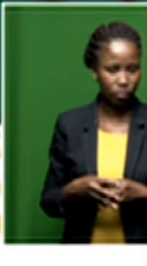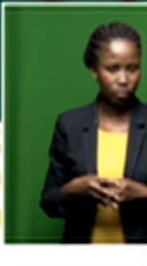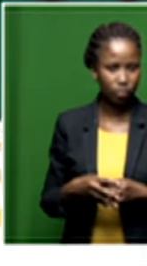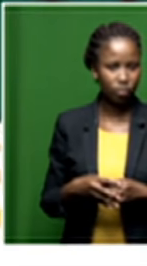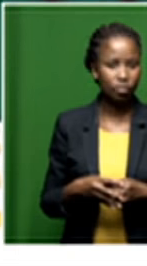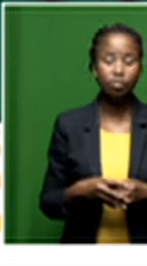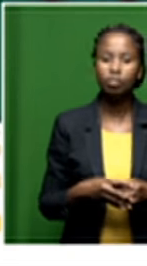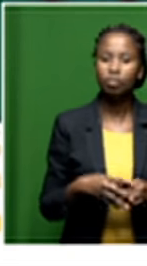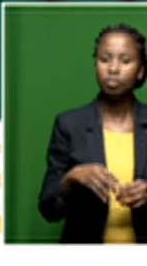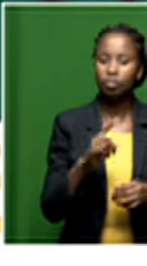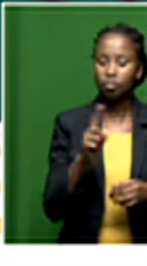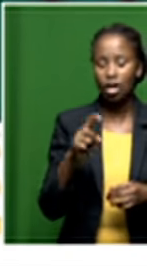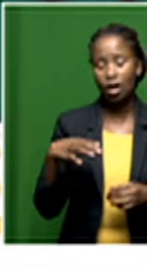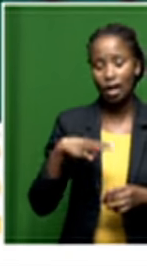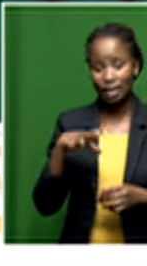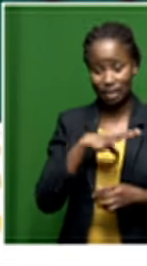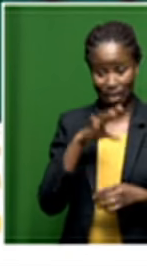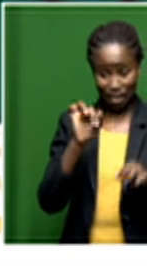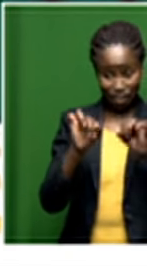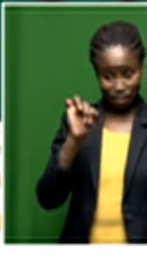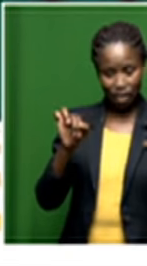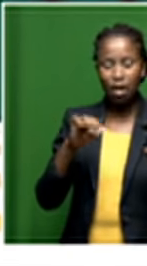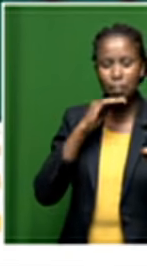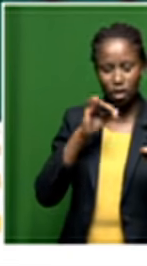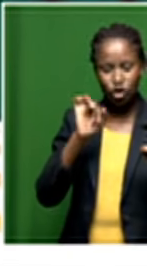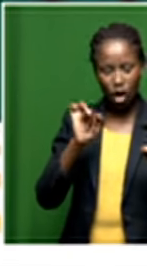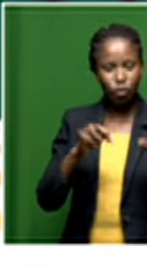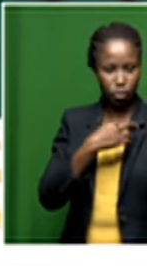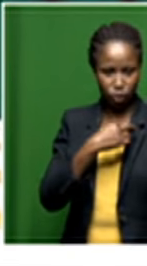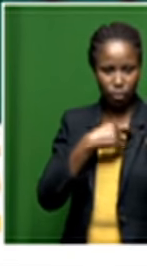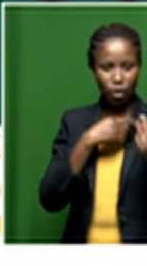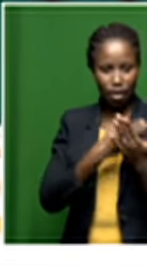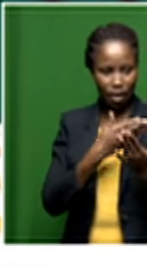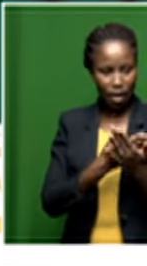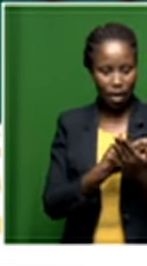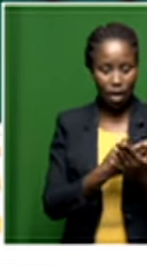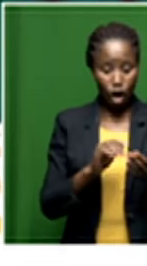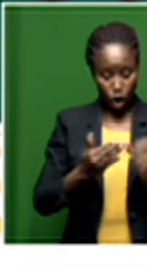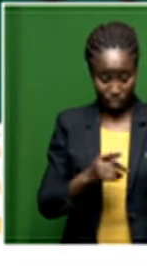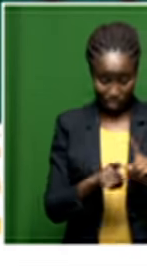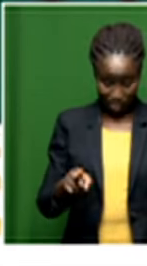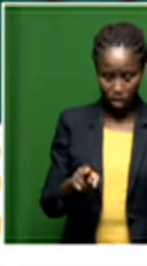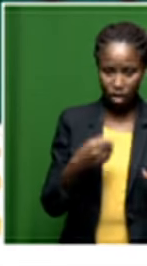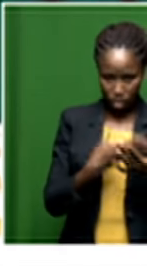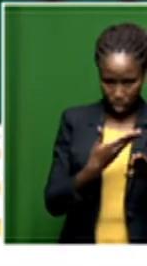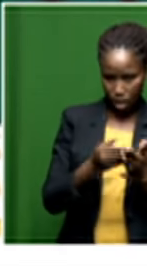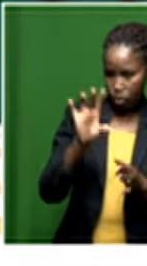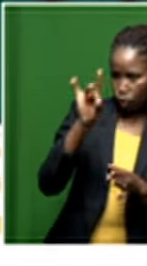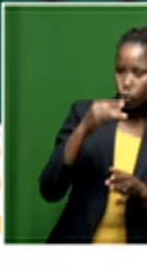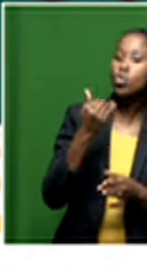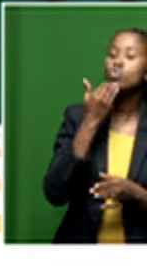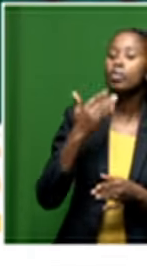that are a responsibility for electing who should run their wards and who should run